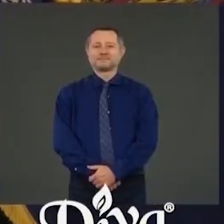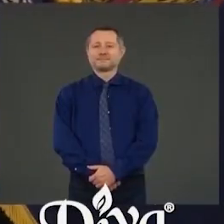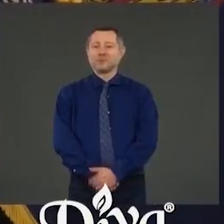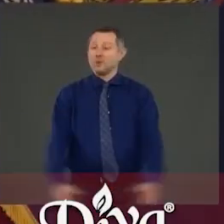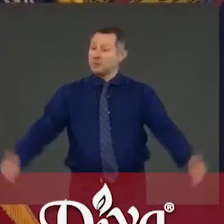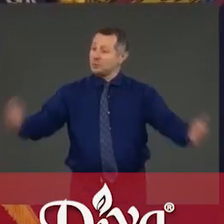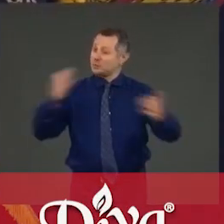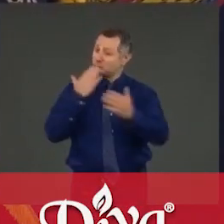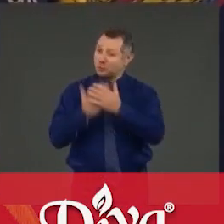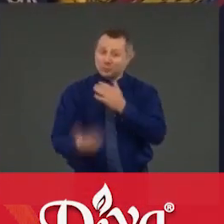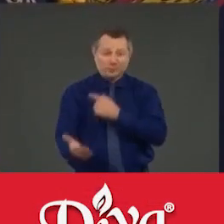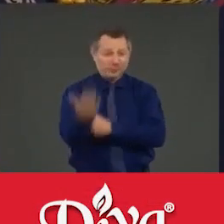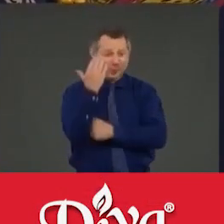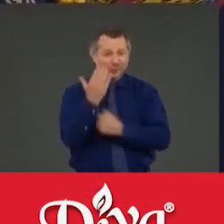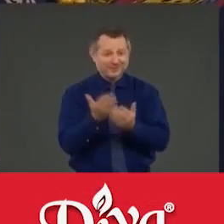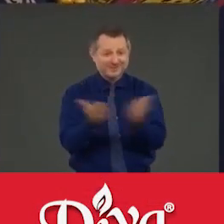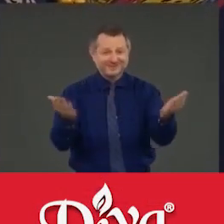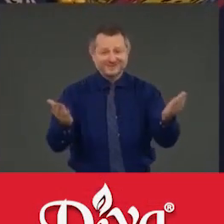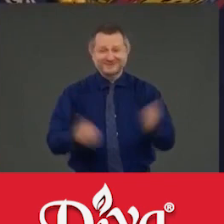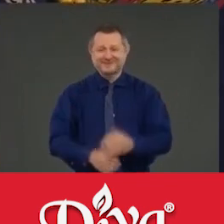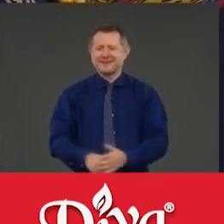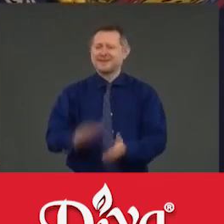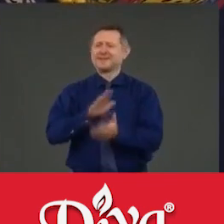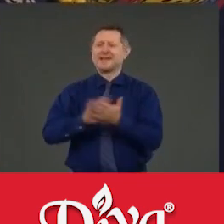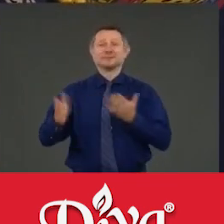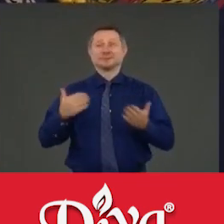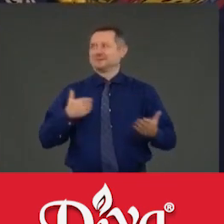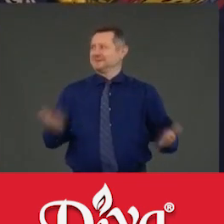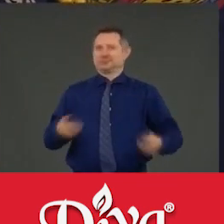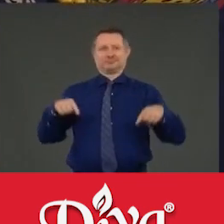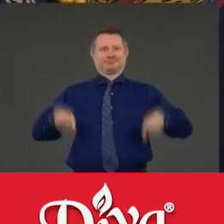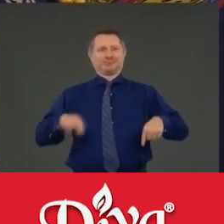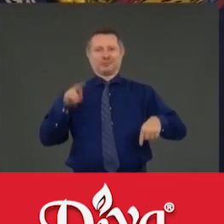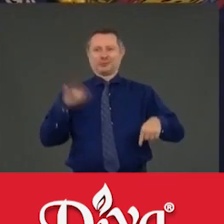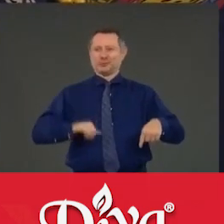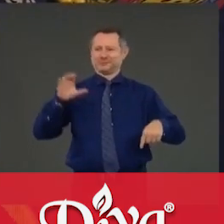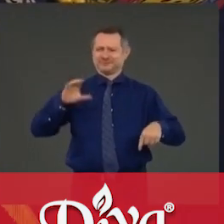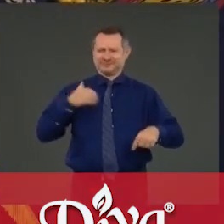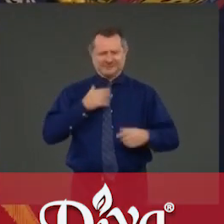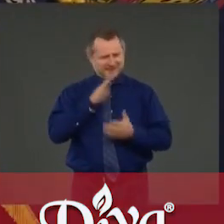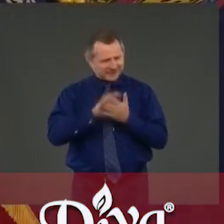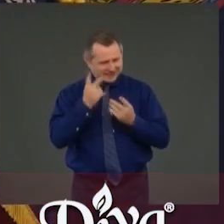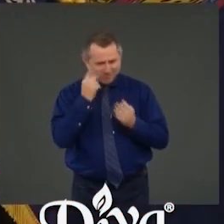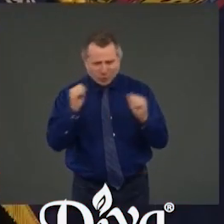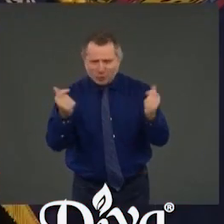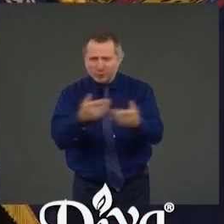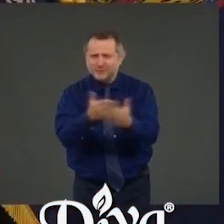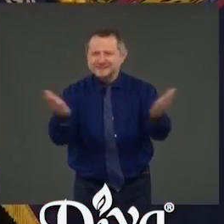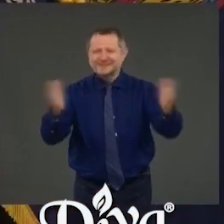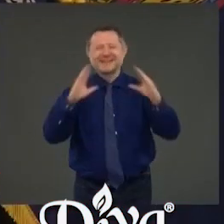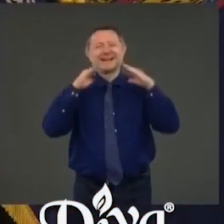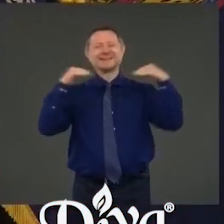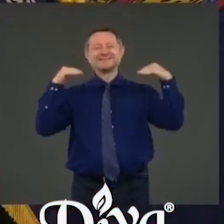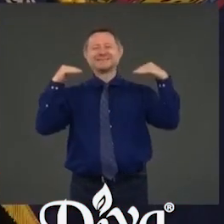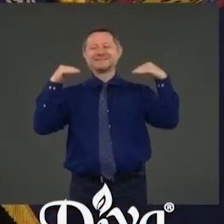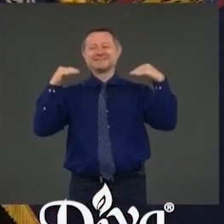Good morning. Good to be in New York City. Good to see all of you, smiling, masked